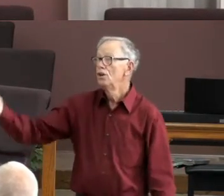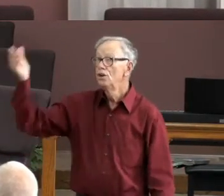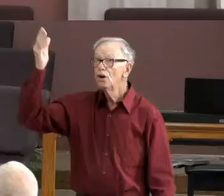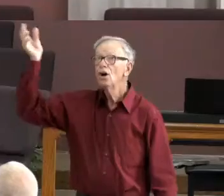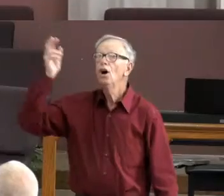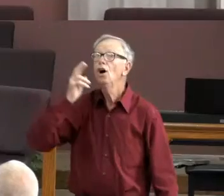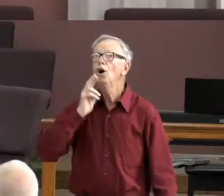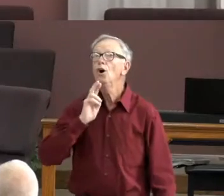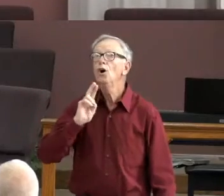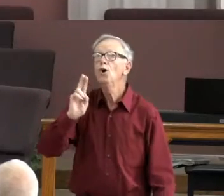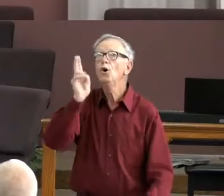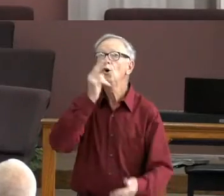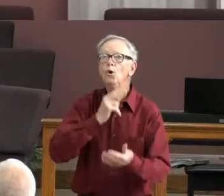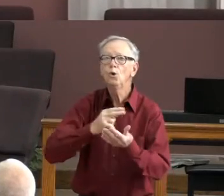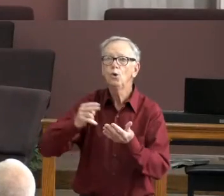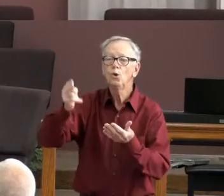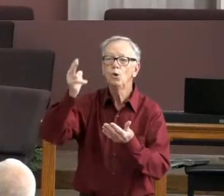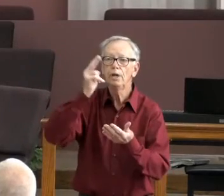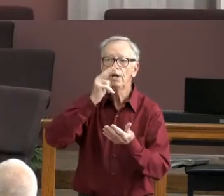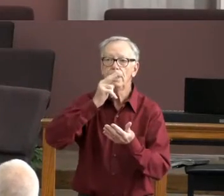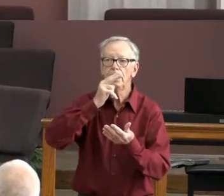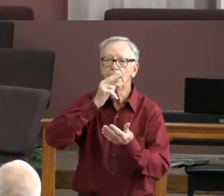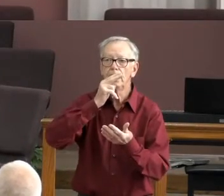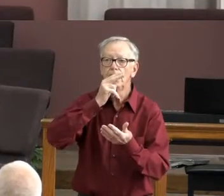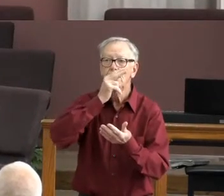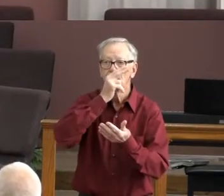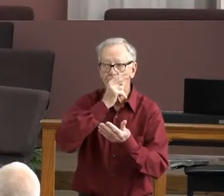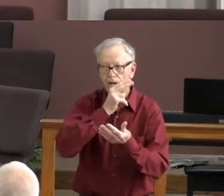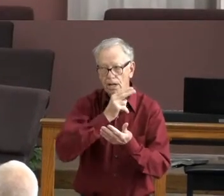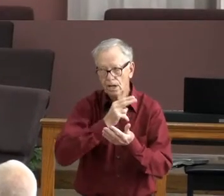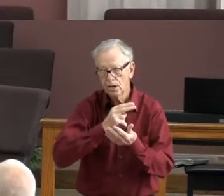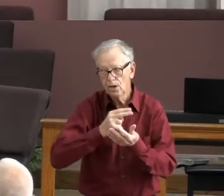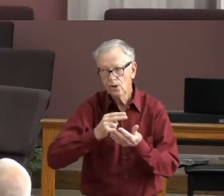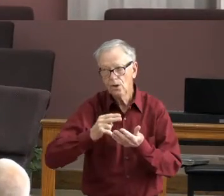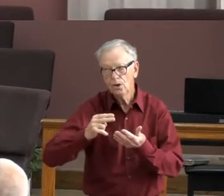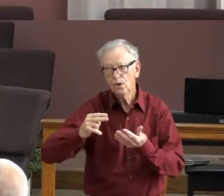You are holy,